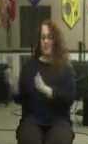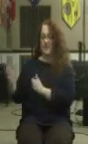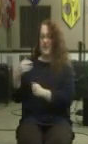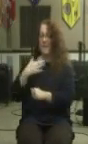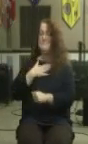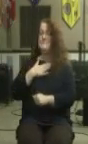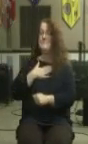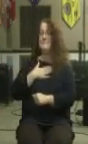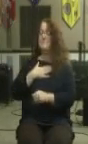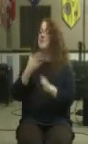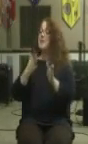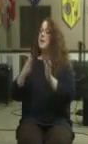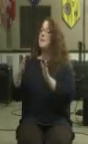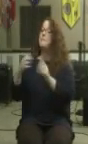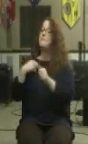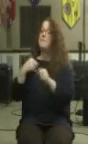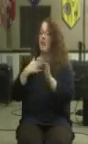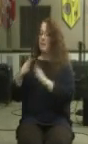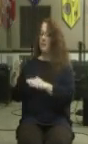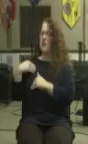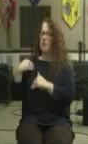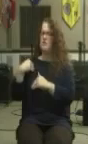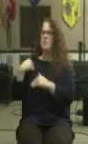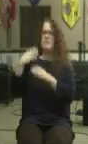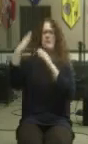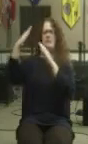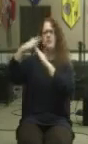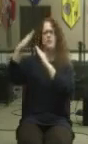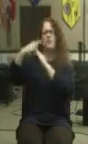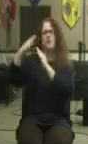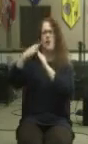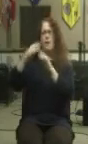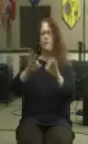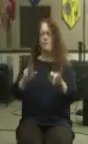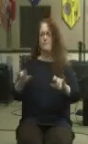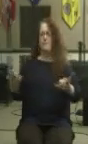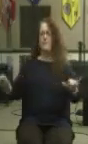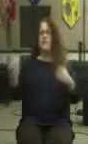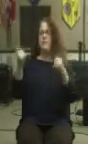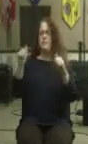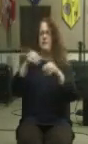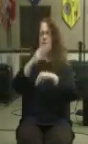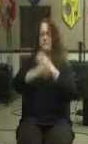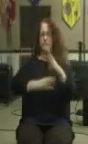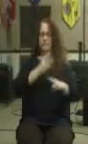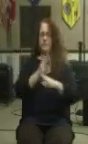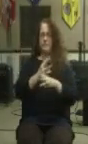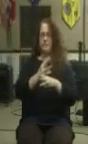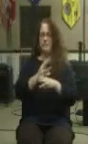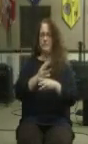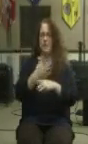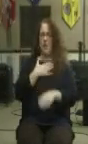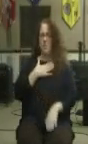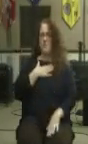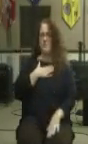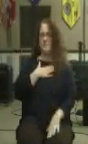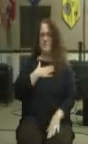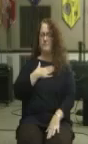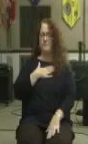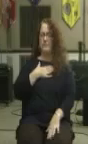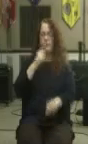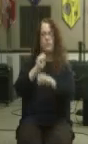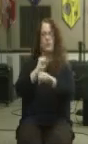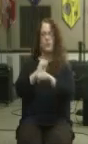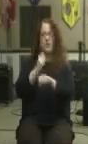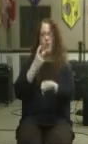plans. Because my plans went like this. I want to be the top concert pianist in the world. And I was working hard to be